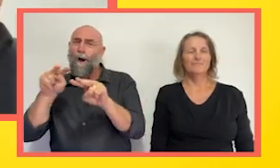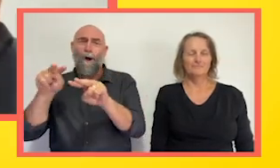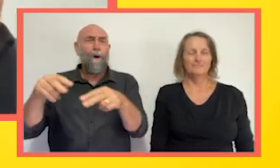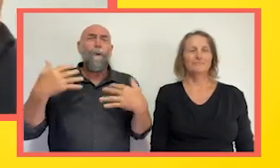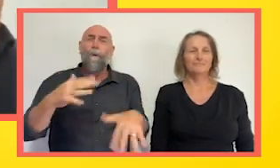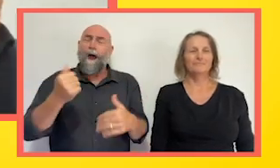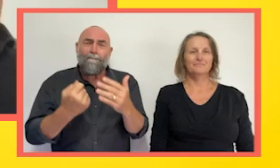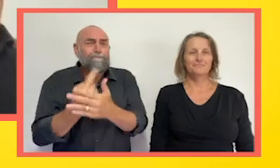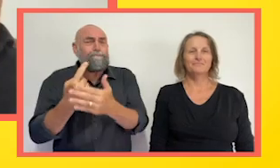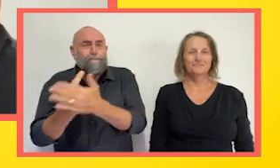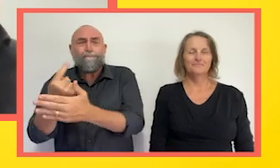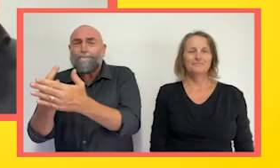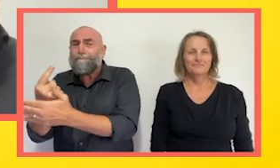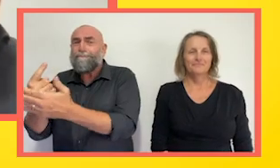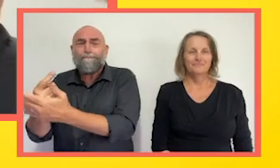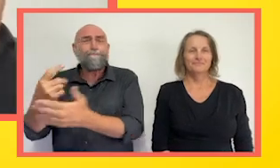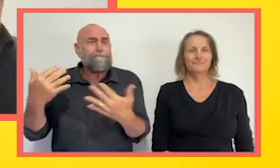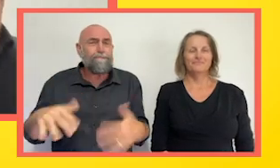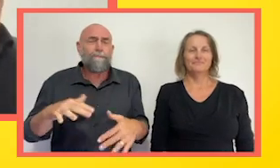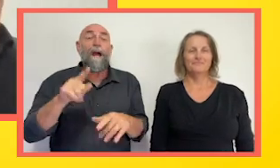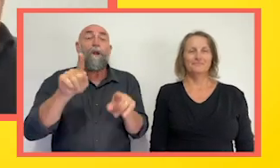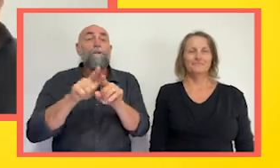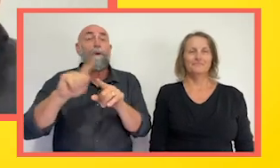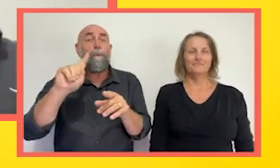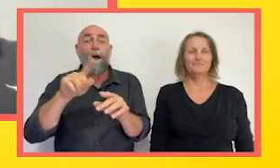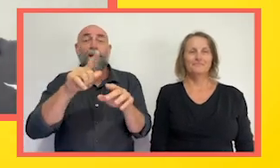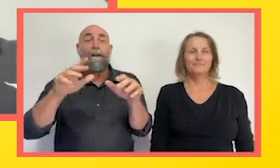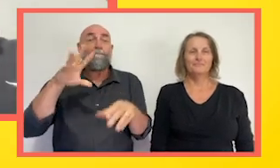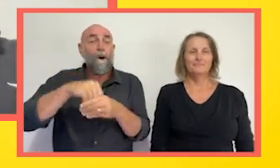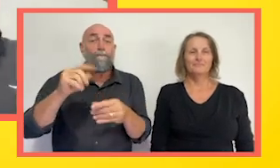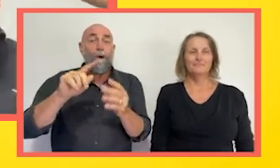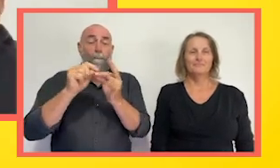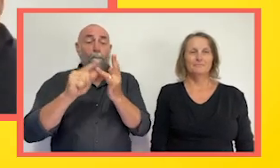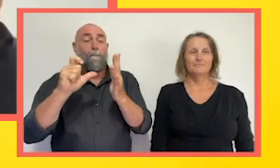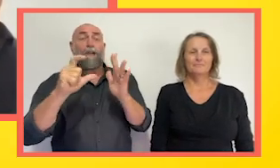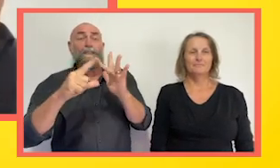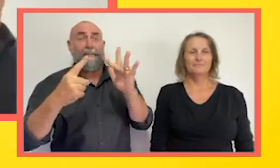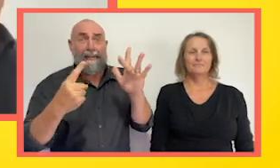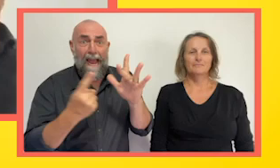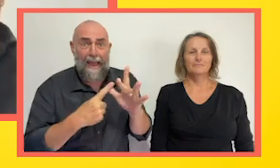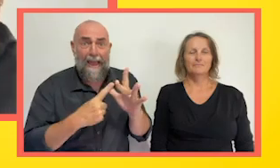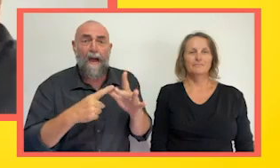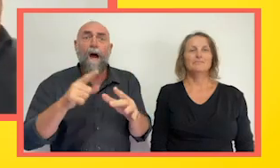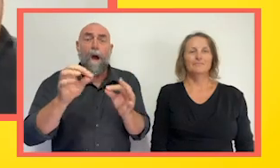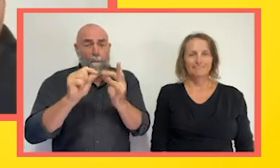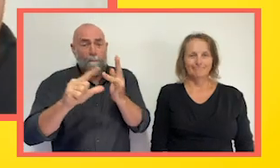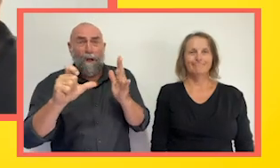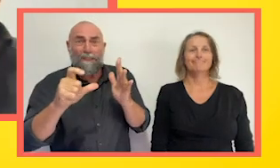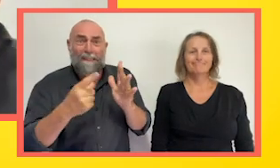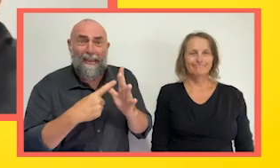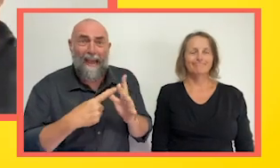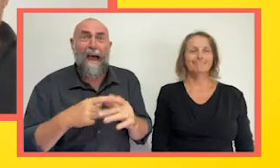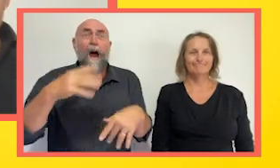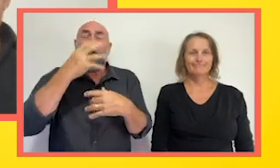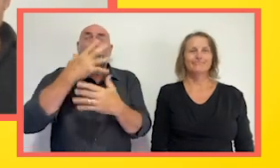Plenty happening. One sport also is Boccia. There is a huge movement and